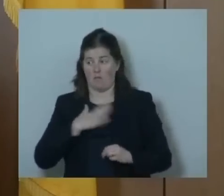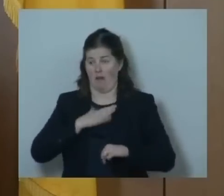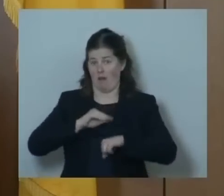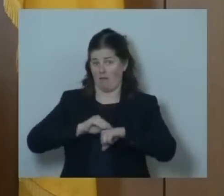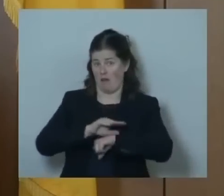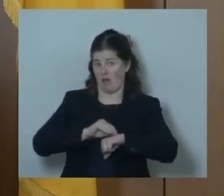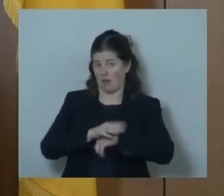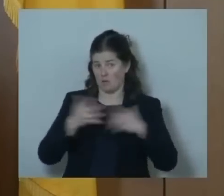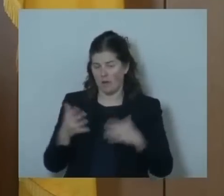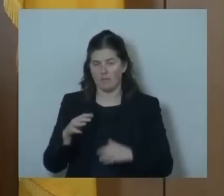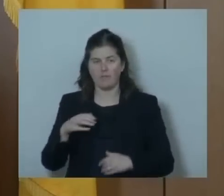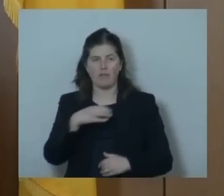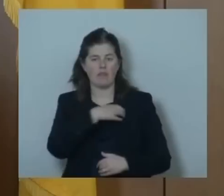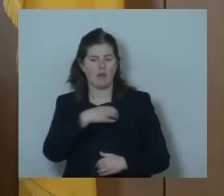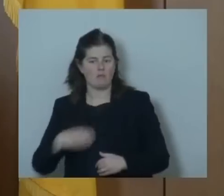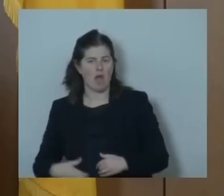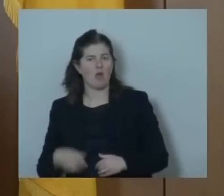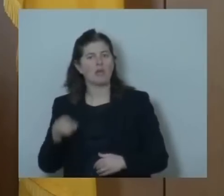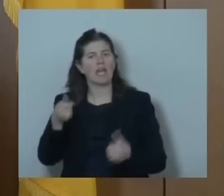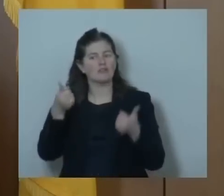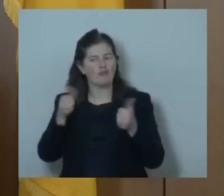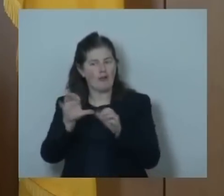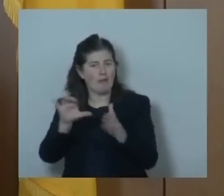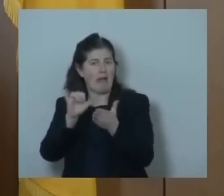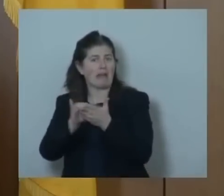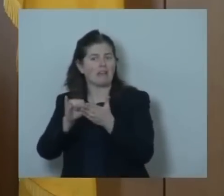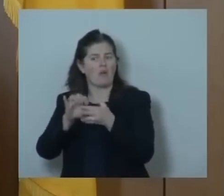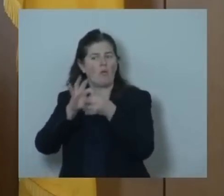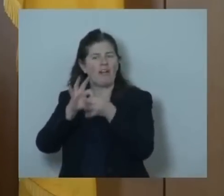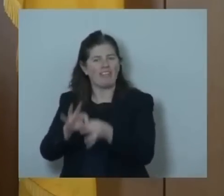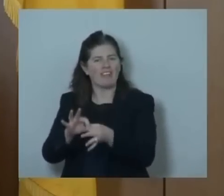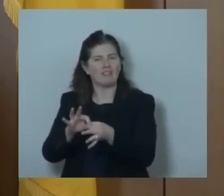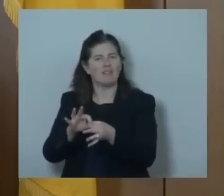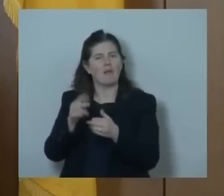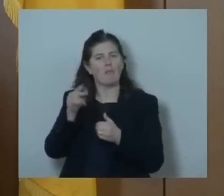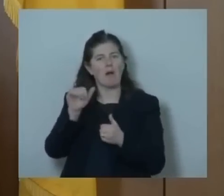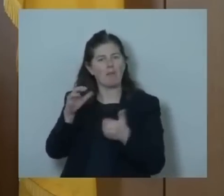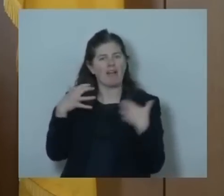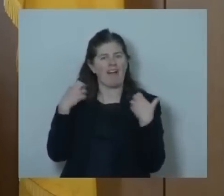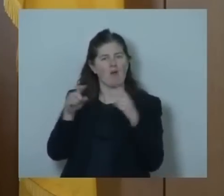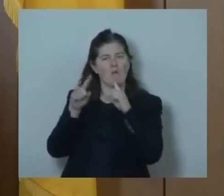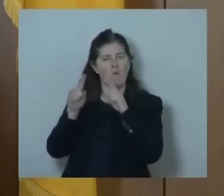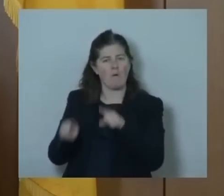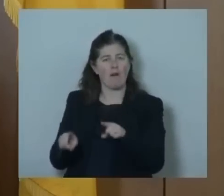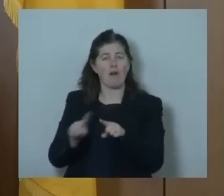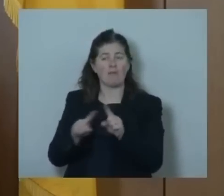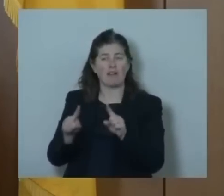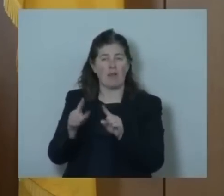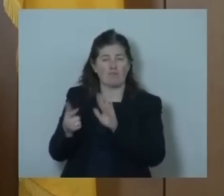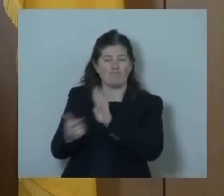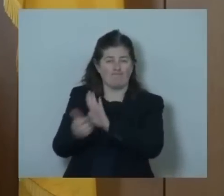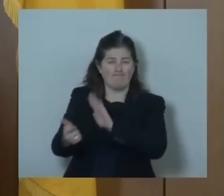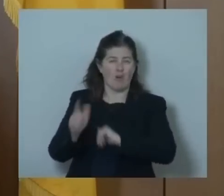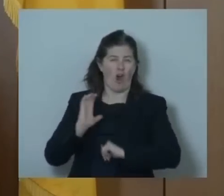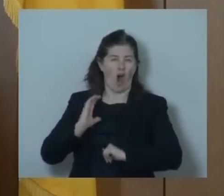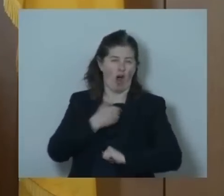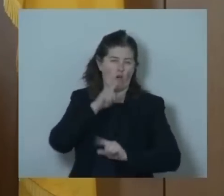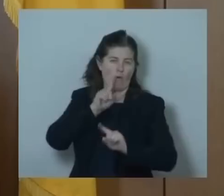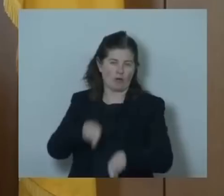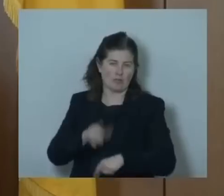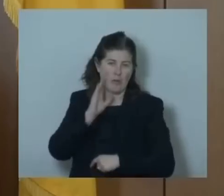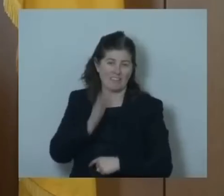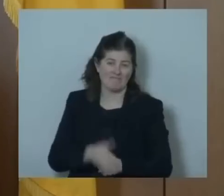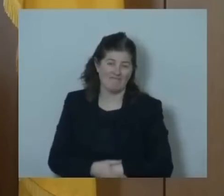The mayor can try to do that in the context of our public health orders, but there'll be a violation of our public health orders.